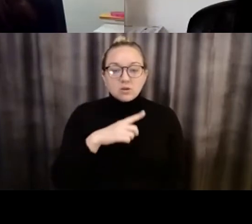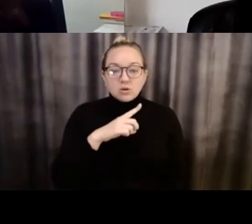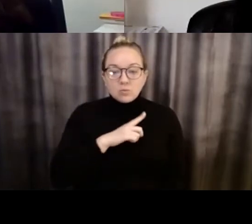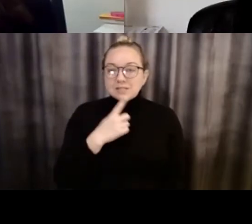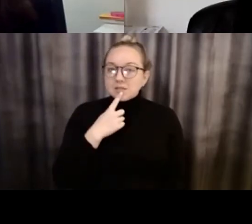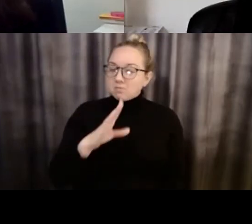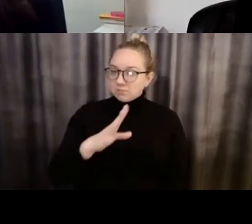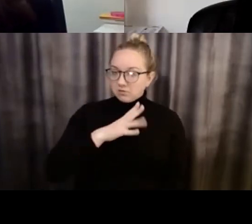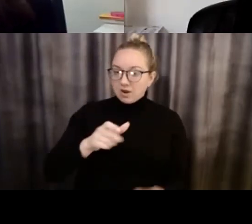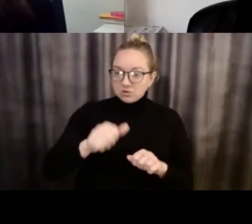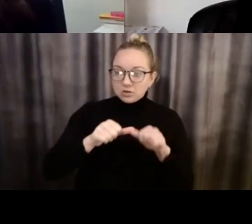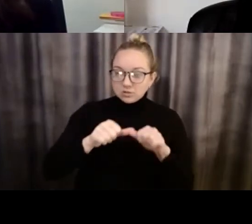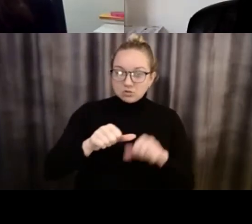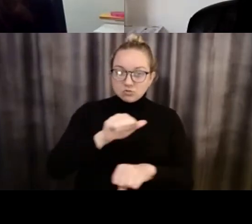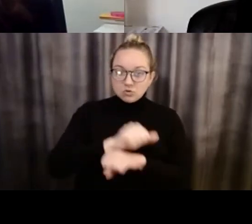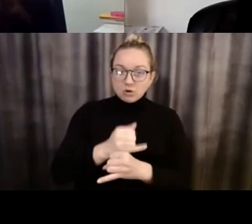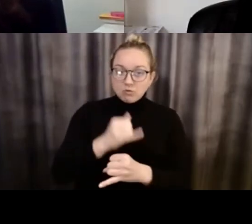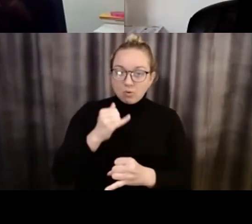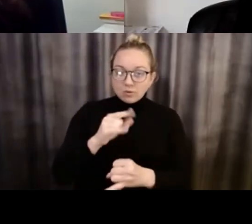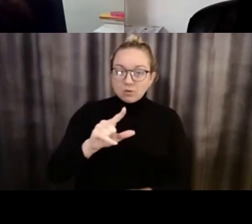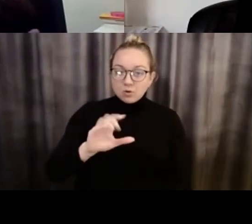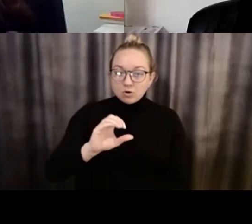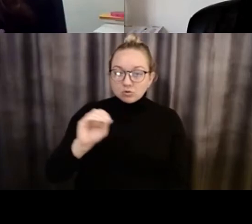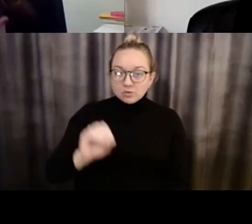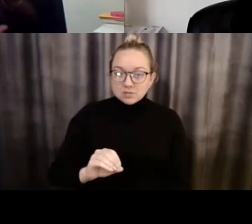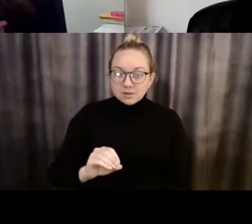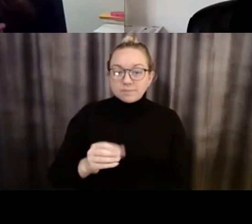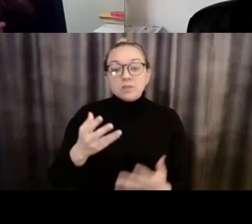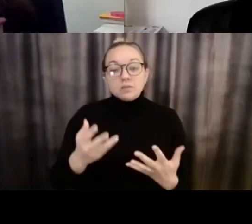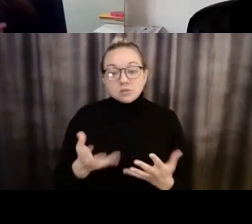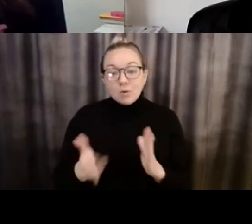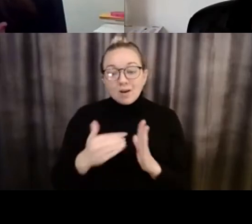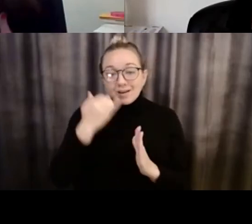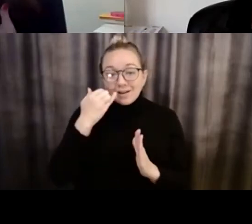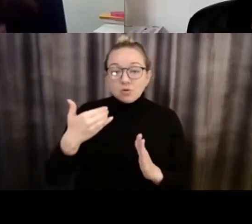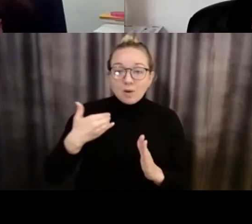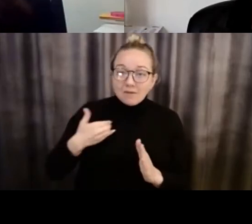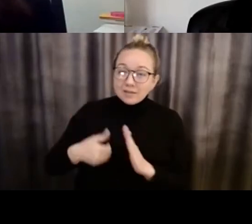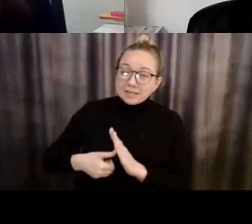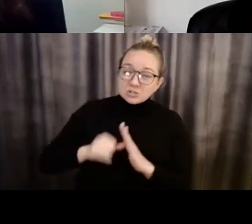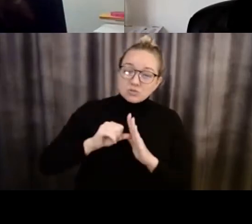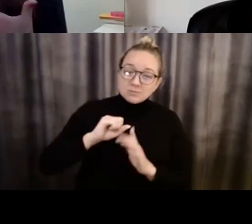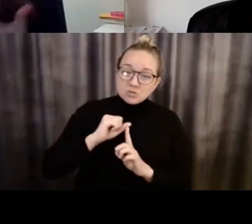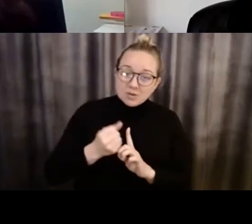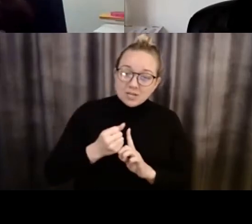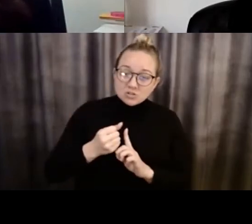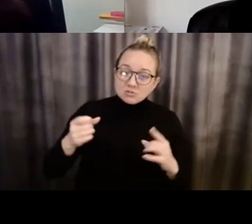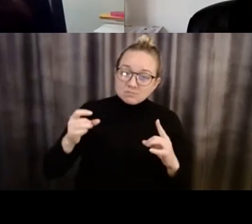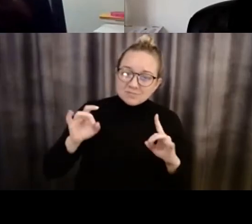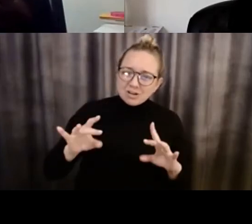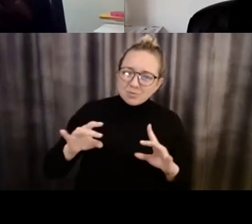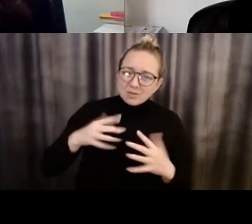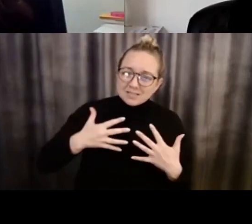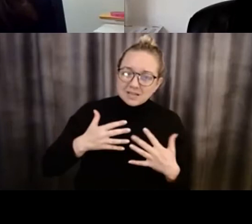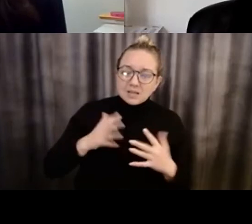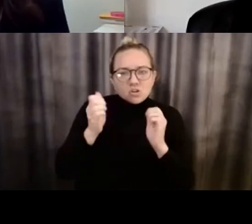to work remotely 100%. So I would say, again, if you have extreme anxiety for whatever reason, talk to your